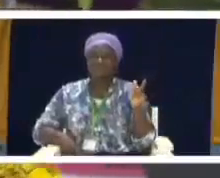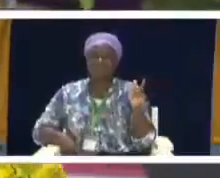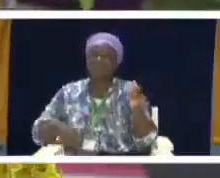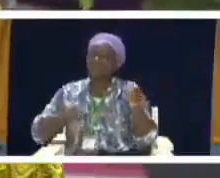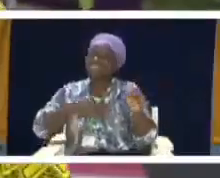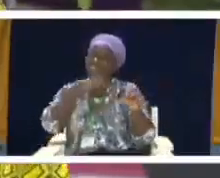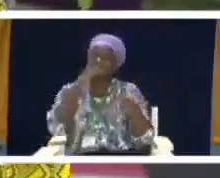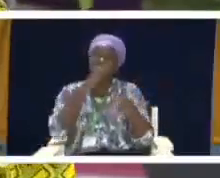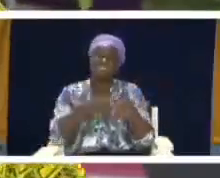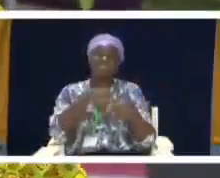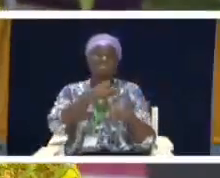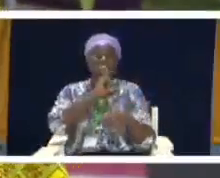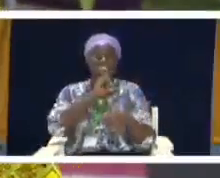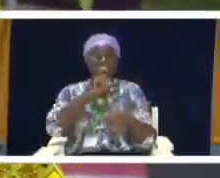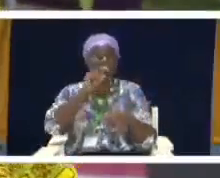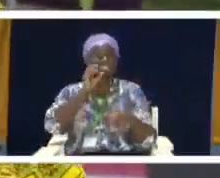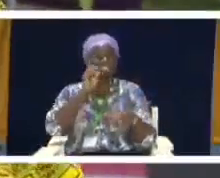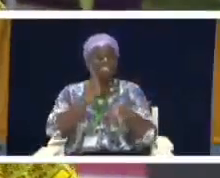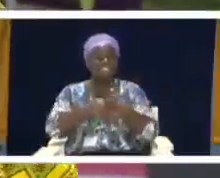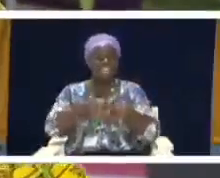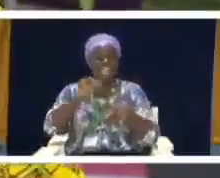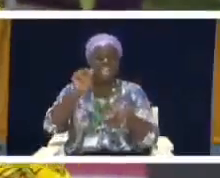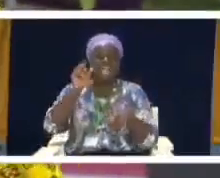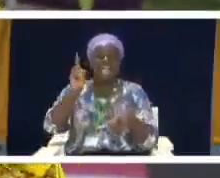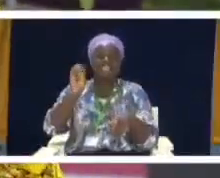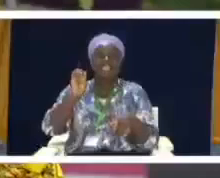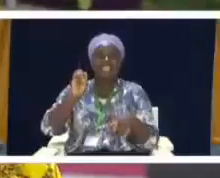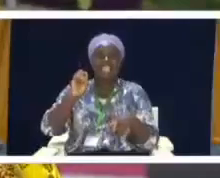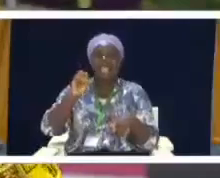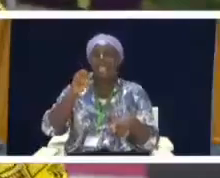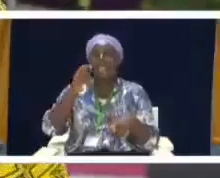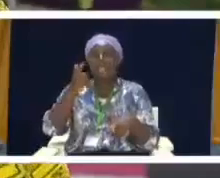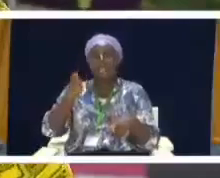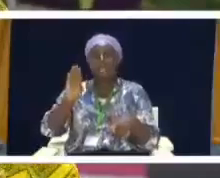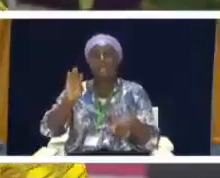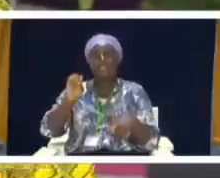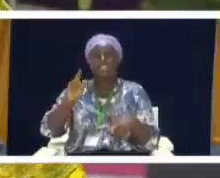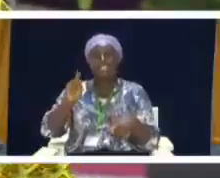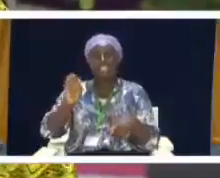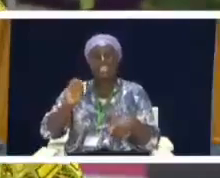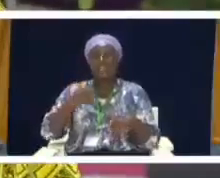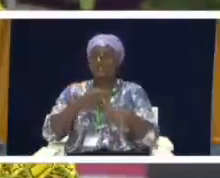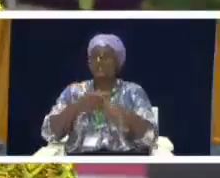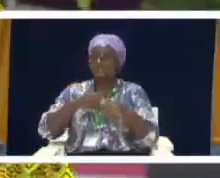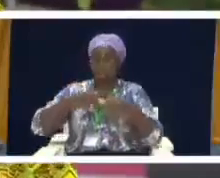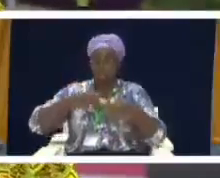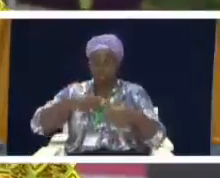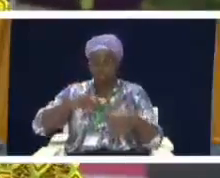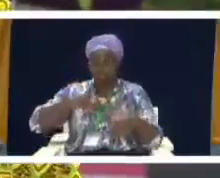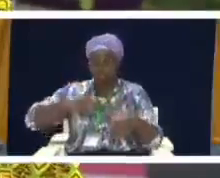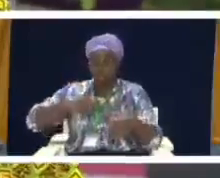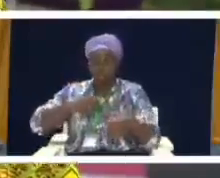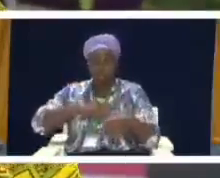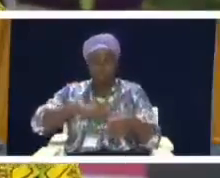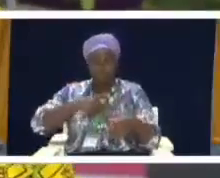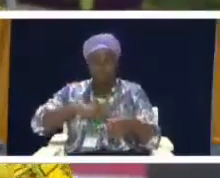My name is Sister Adegbite Adenike, from Lagos Province 78.